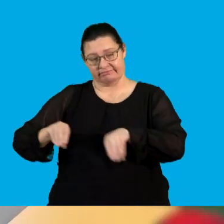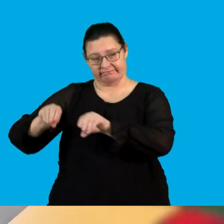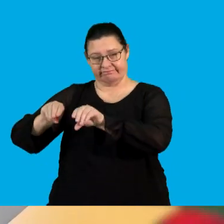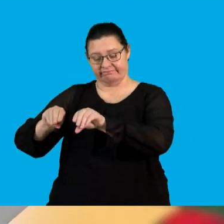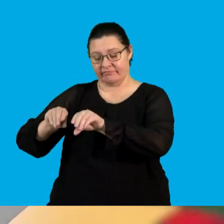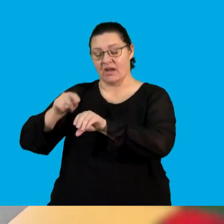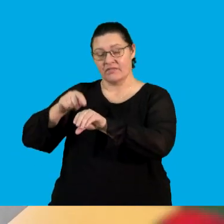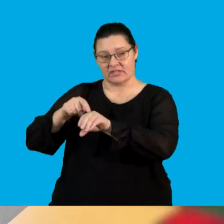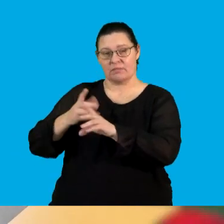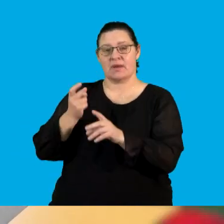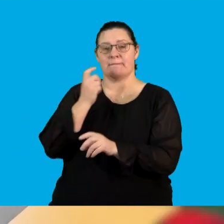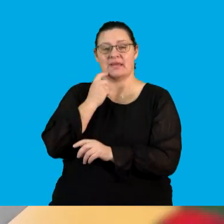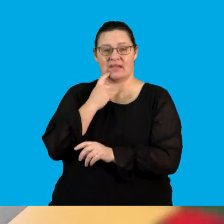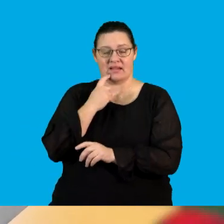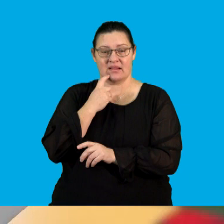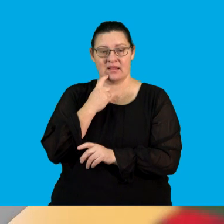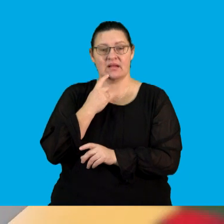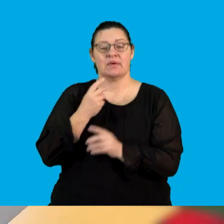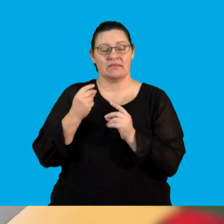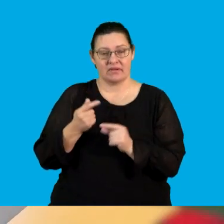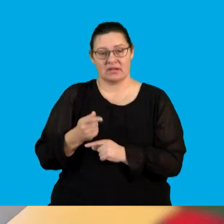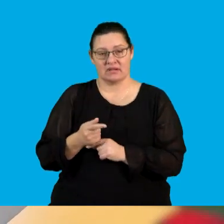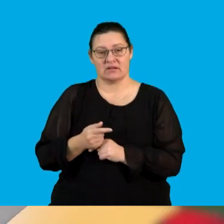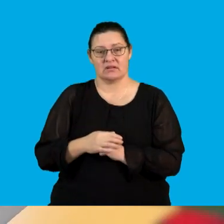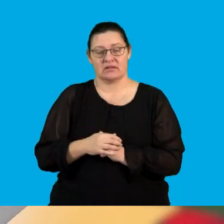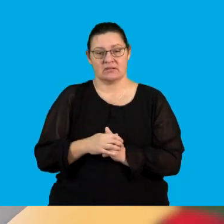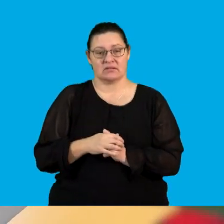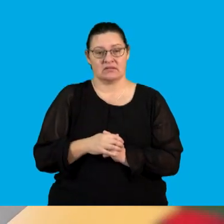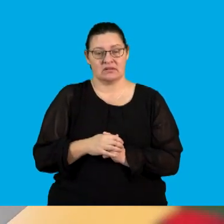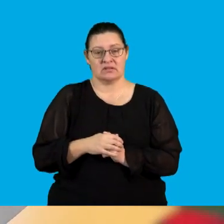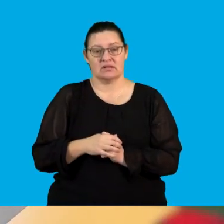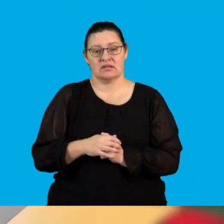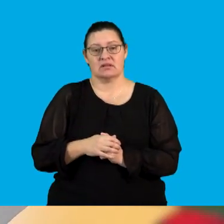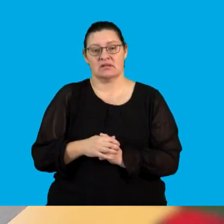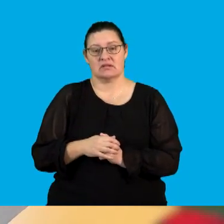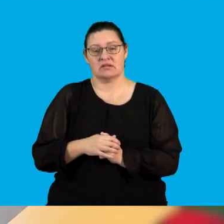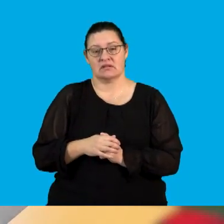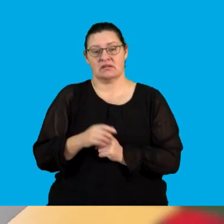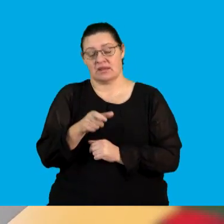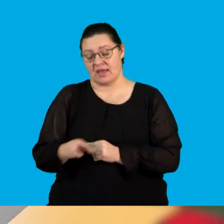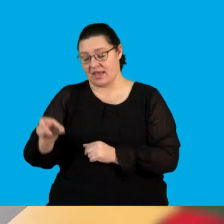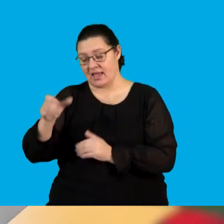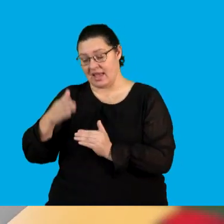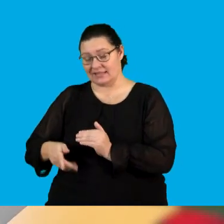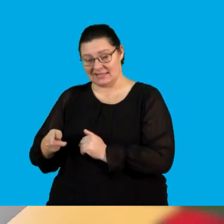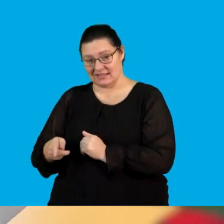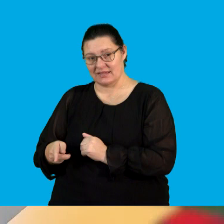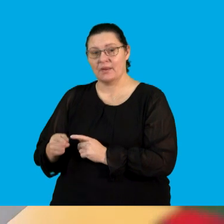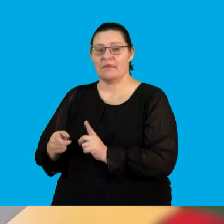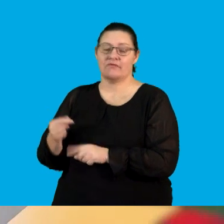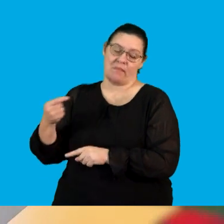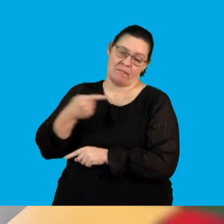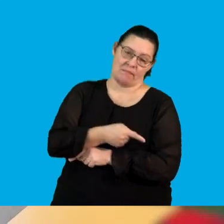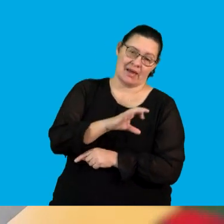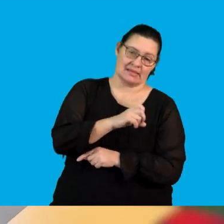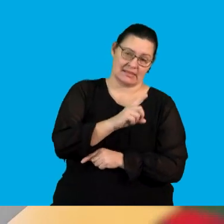And the first part is usually a metal, and that is going to give us the prefix, or rather the first part of the name. And then the suffix or the ending of